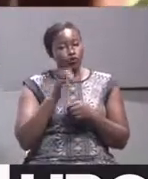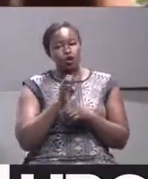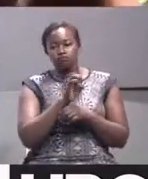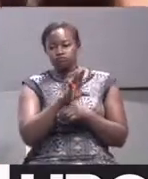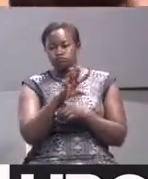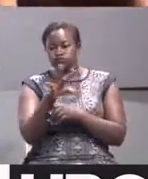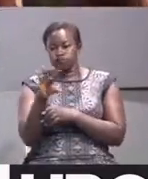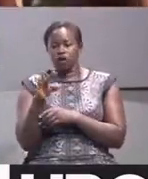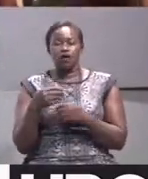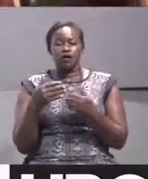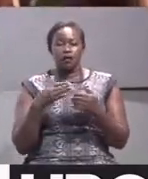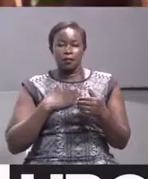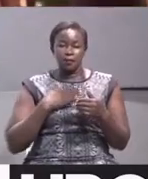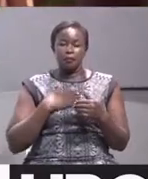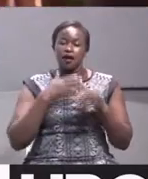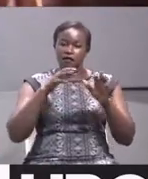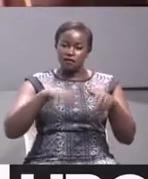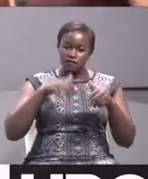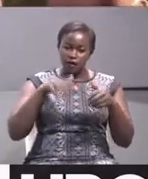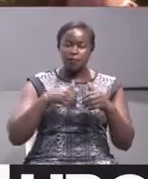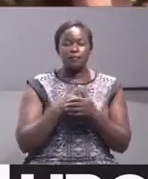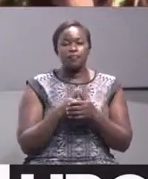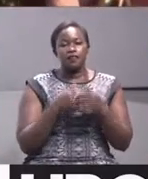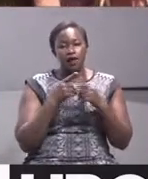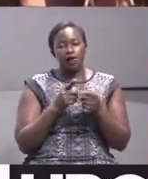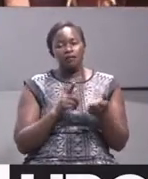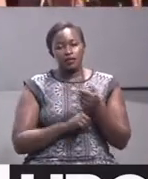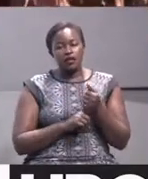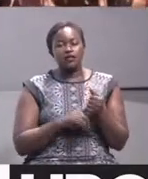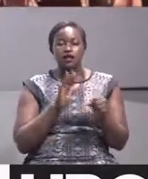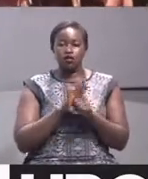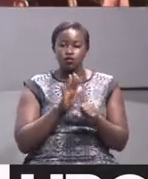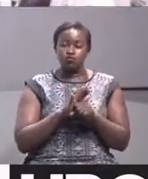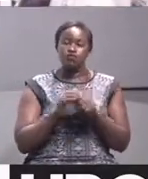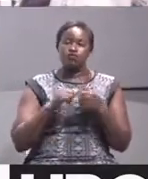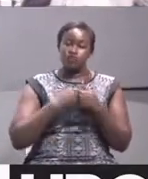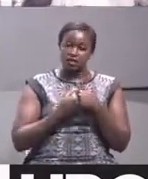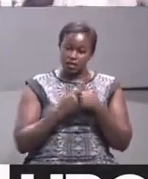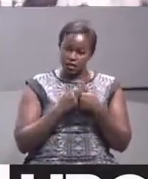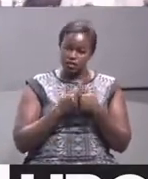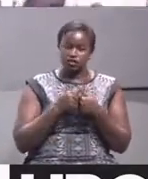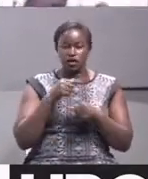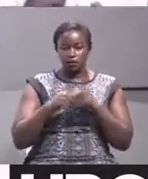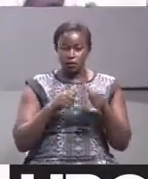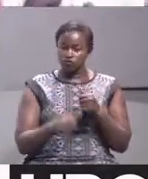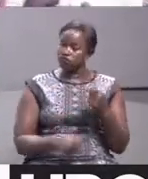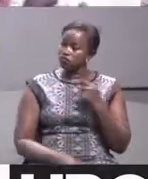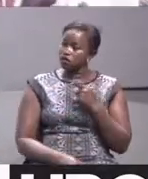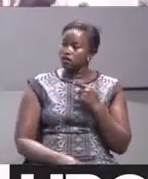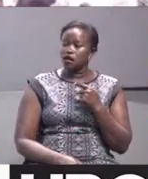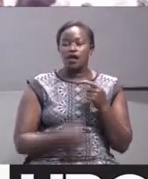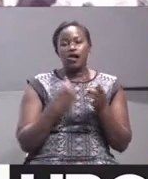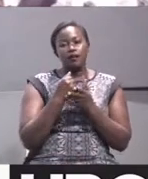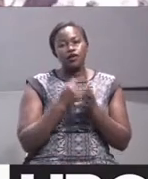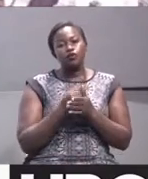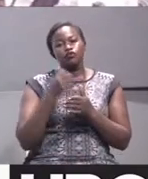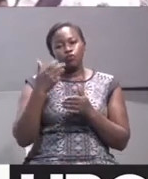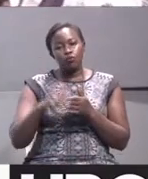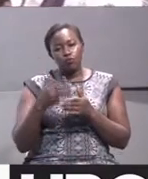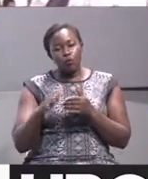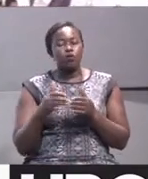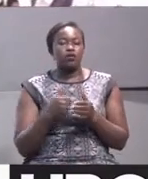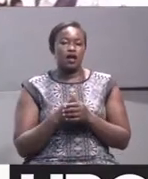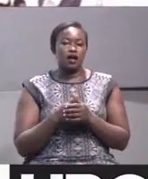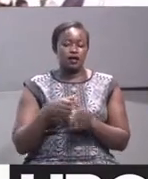But I was getting a lot of challenges about it because The water can is